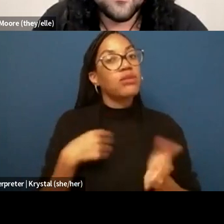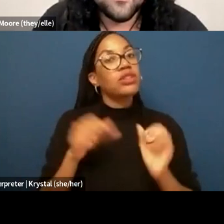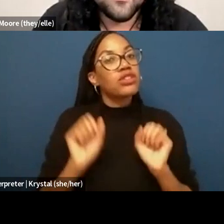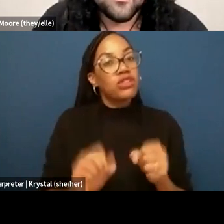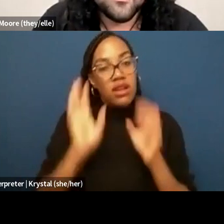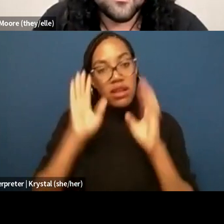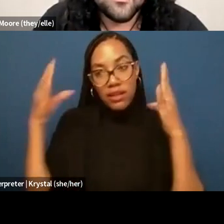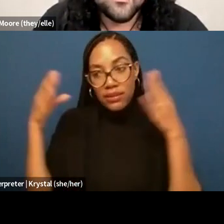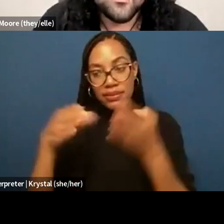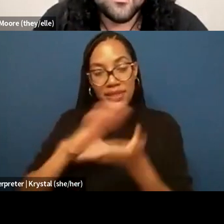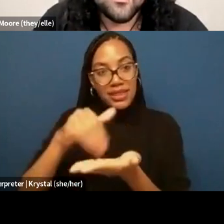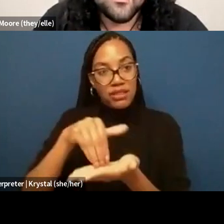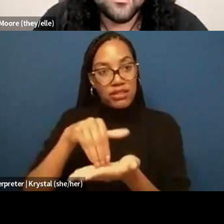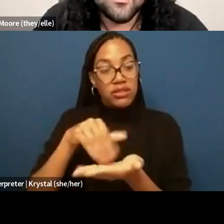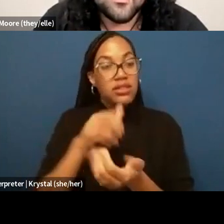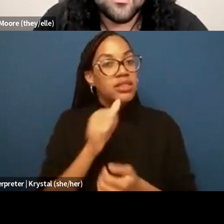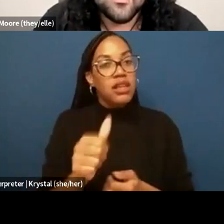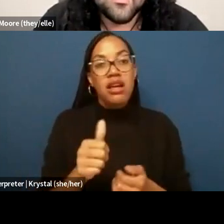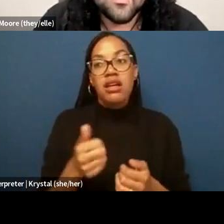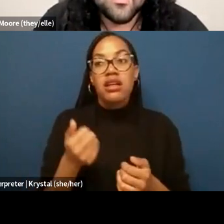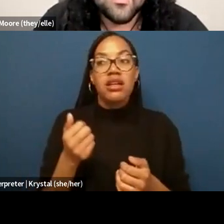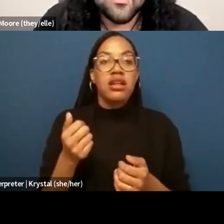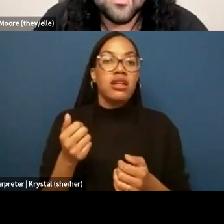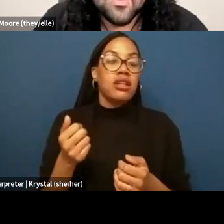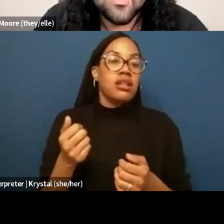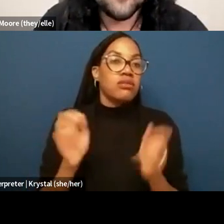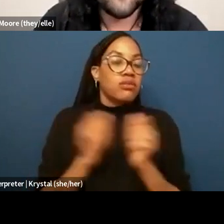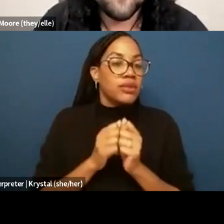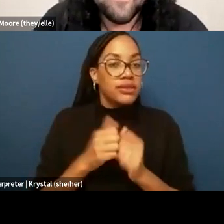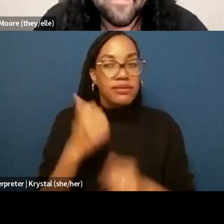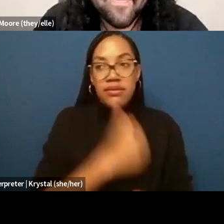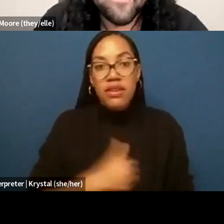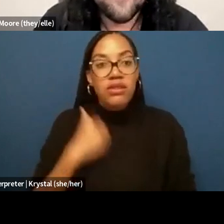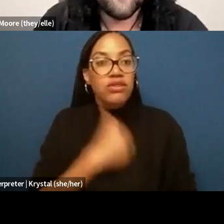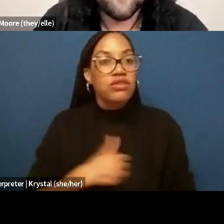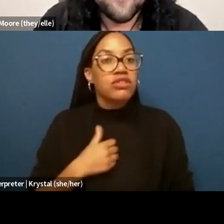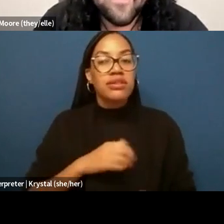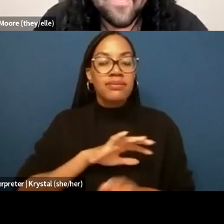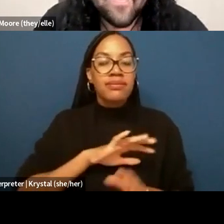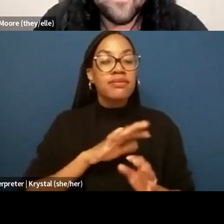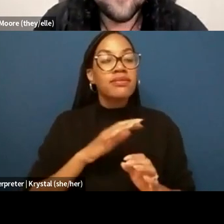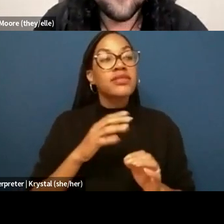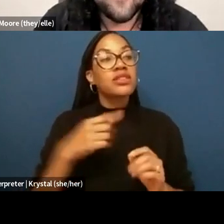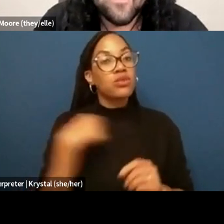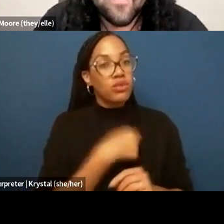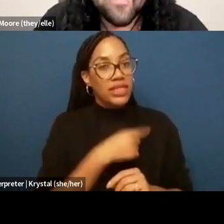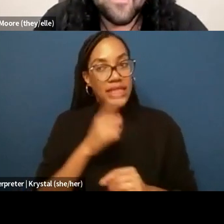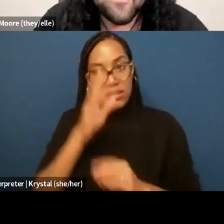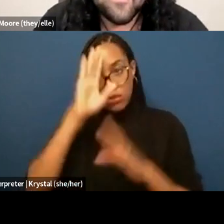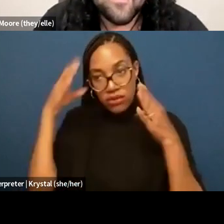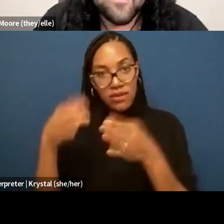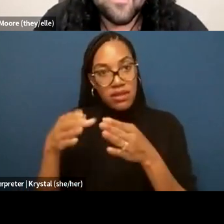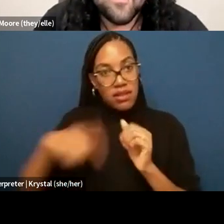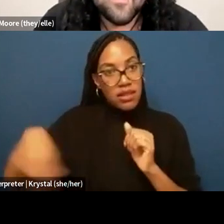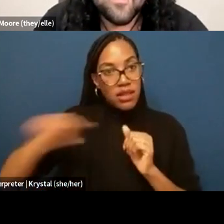centering unapologetically, not funders, not gatekeepers, not censors, our grandmothers,